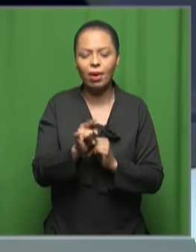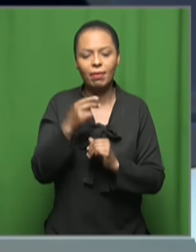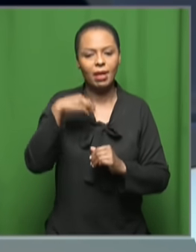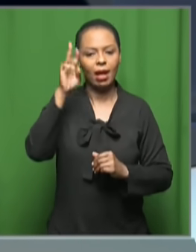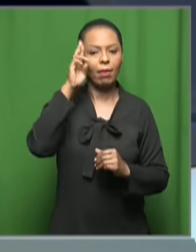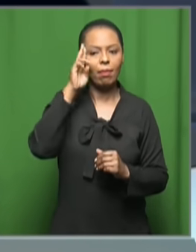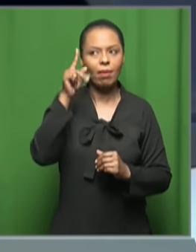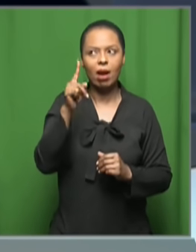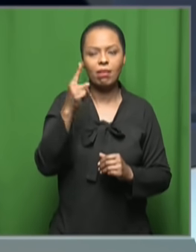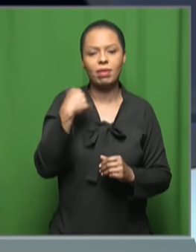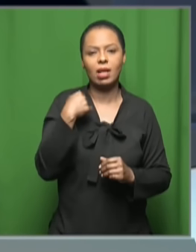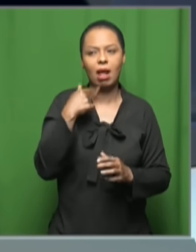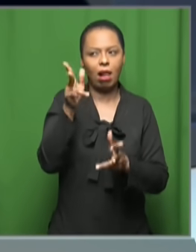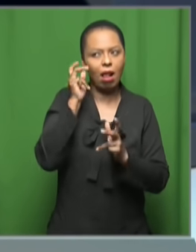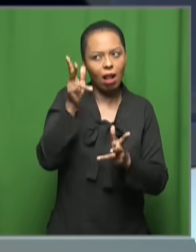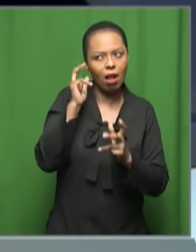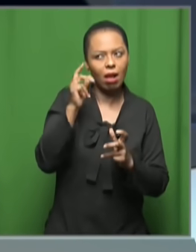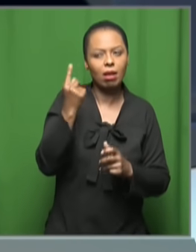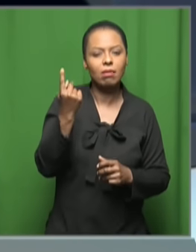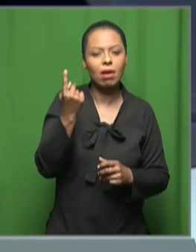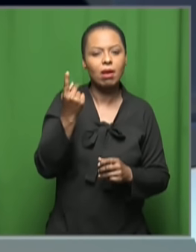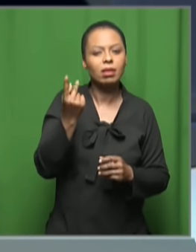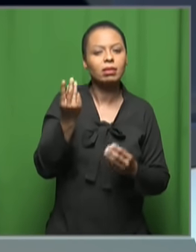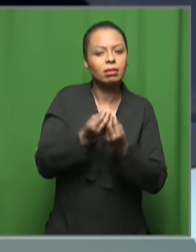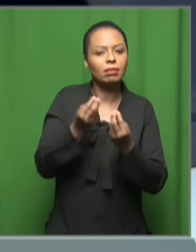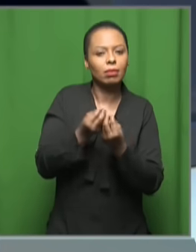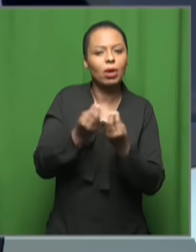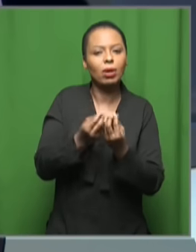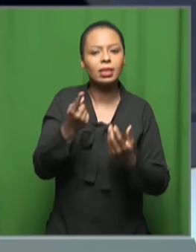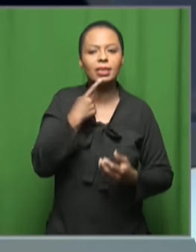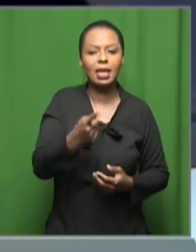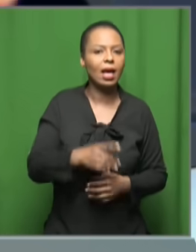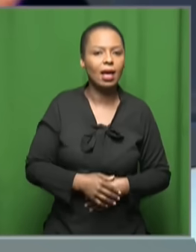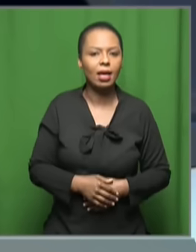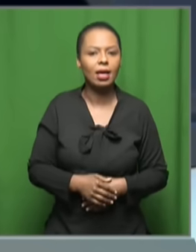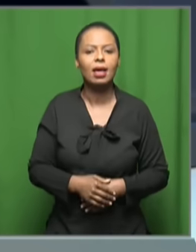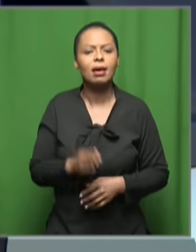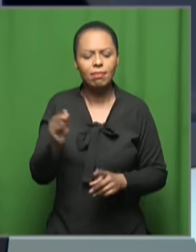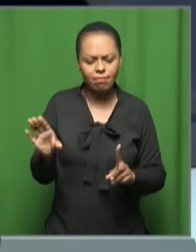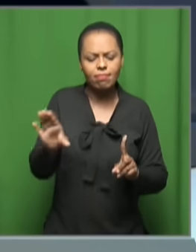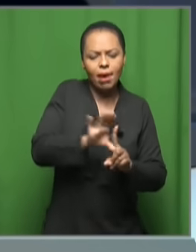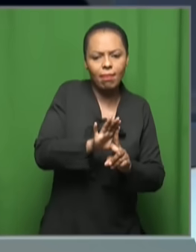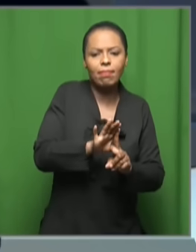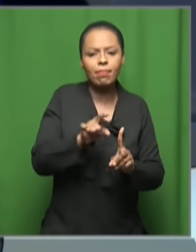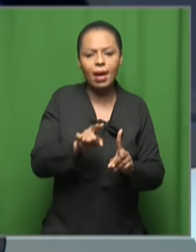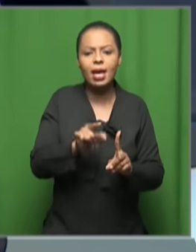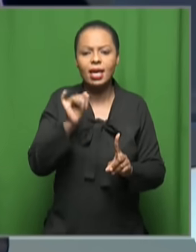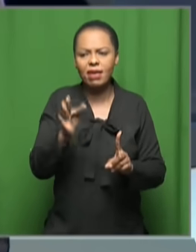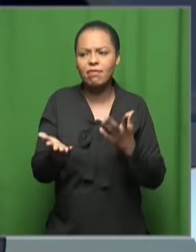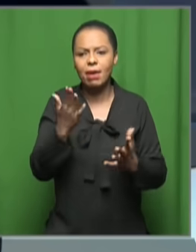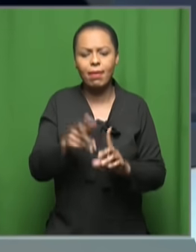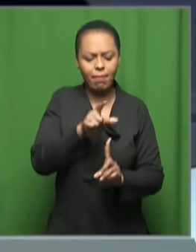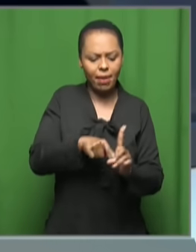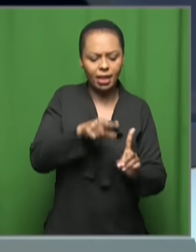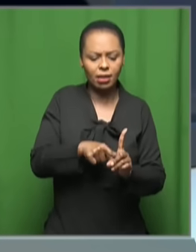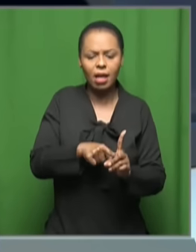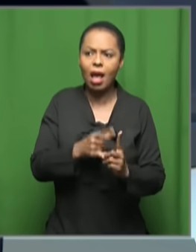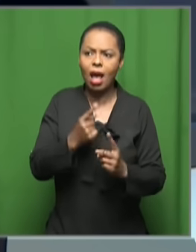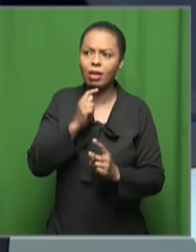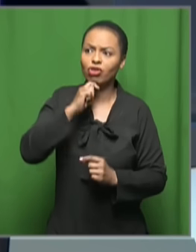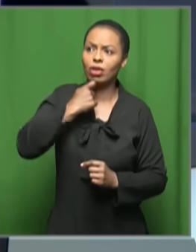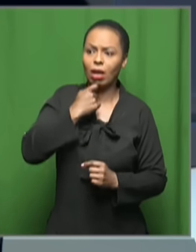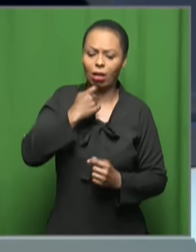show, and people were saying, let there be compensation for whistleblowers. And it was a kind of a discussion that took